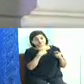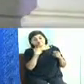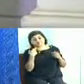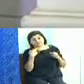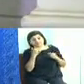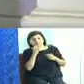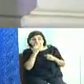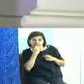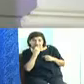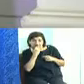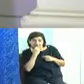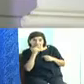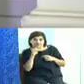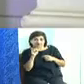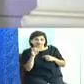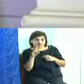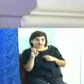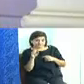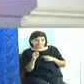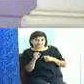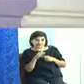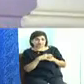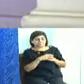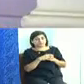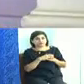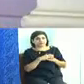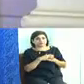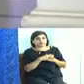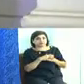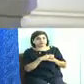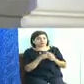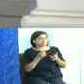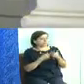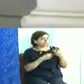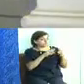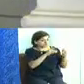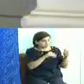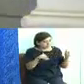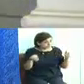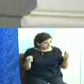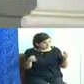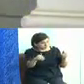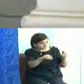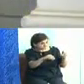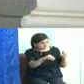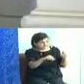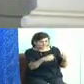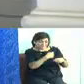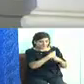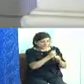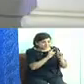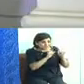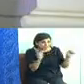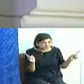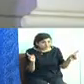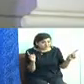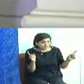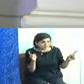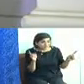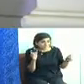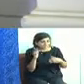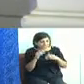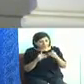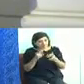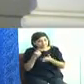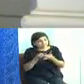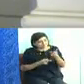longer viable. What was sown makes a difference in what is